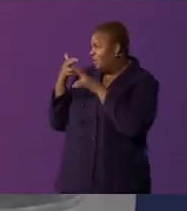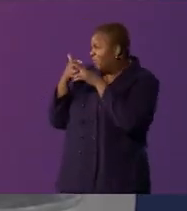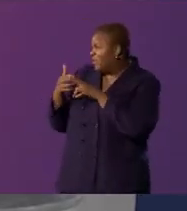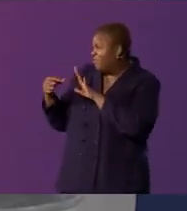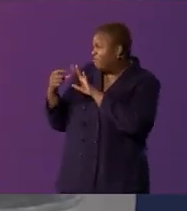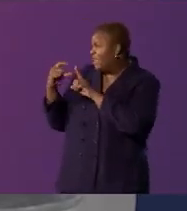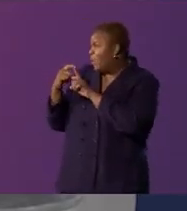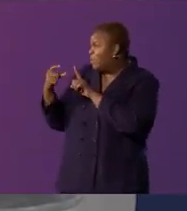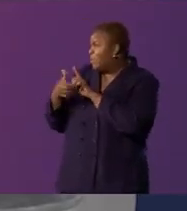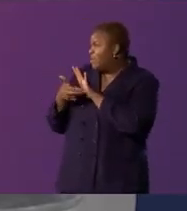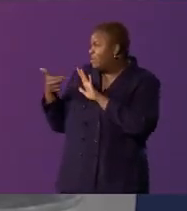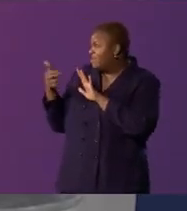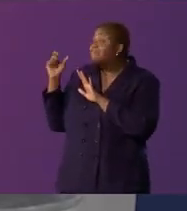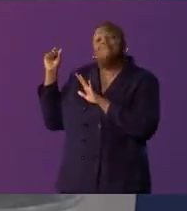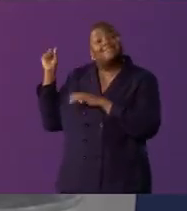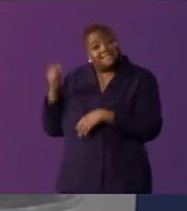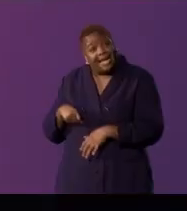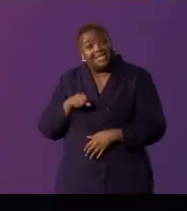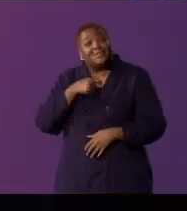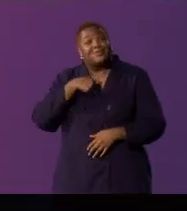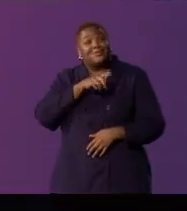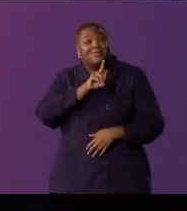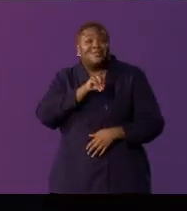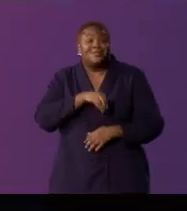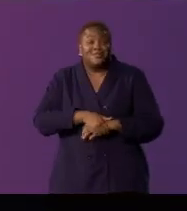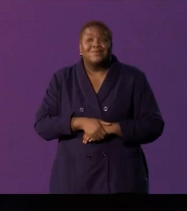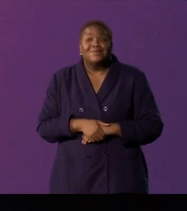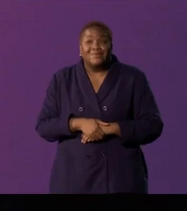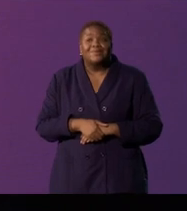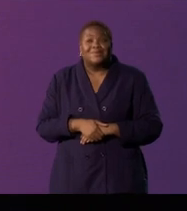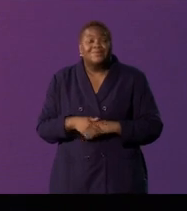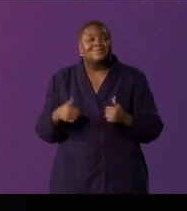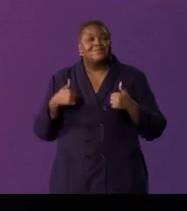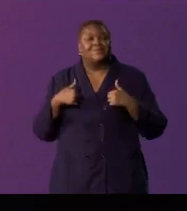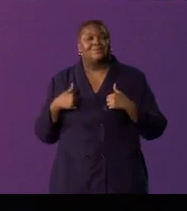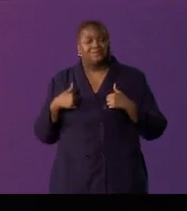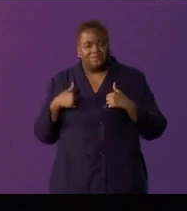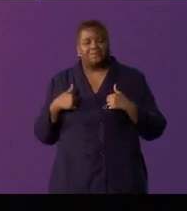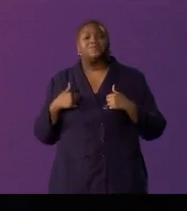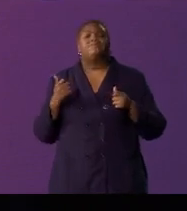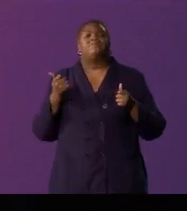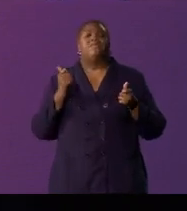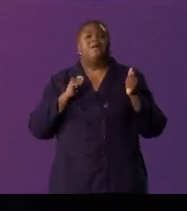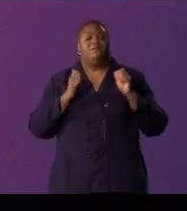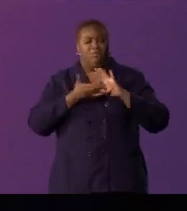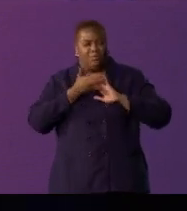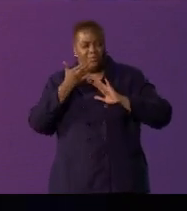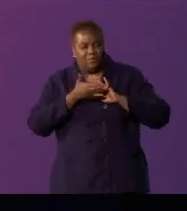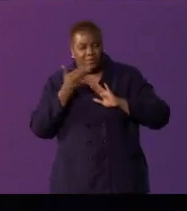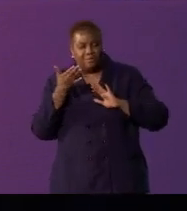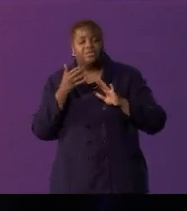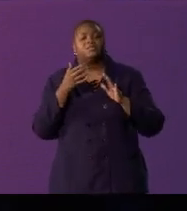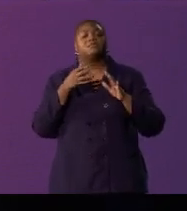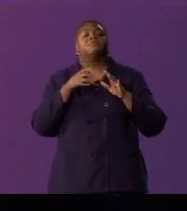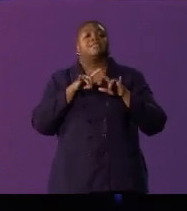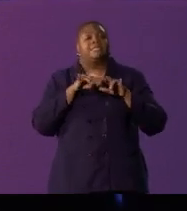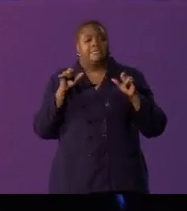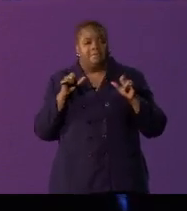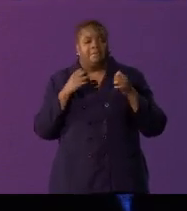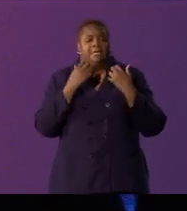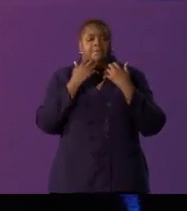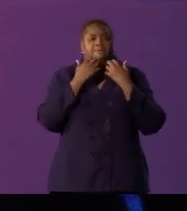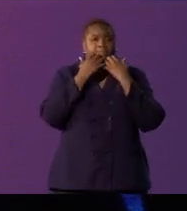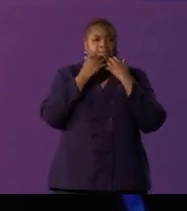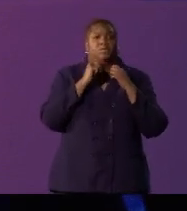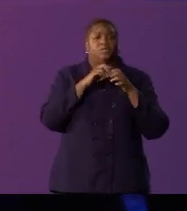cherish? Yes, we do. So we had performance while we nourish, replenish, and cherish our